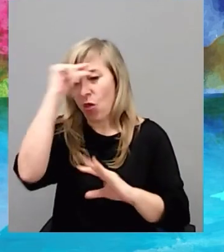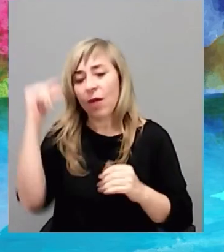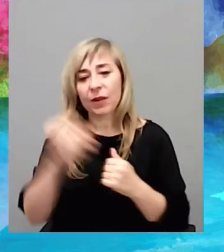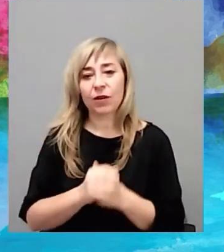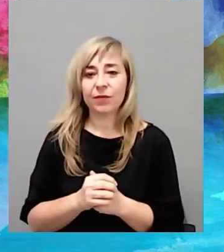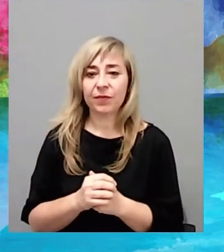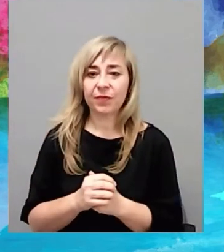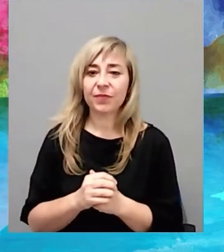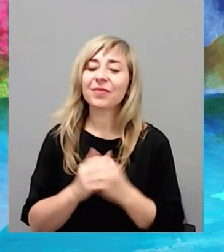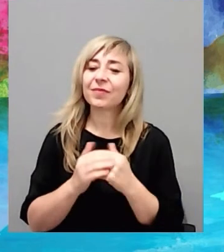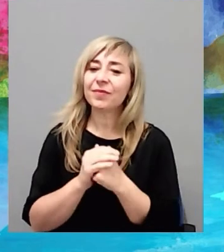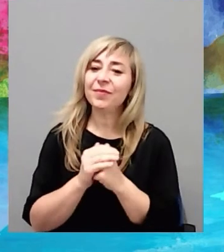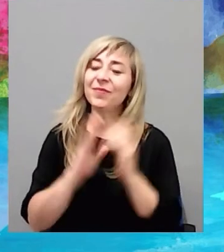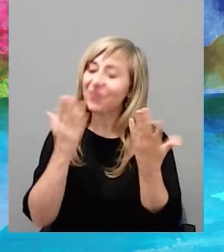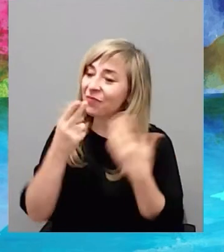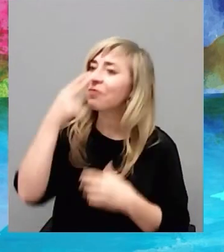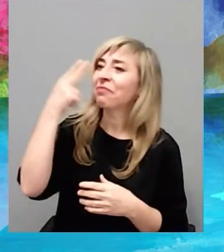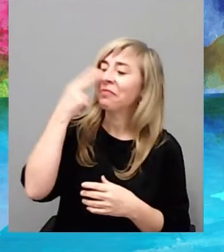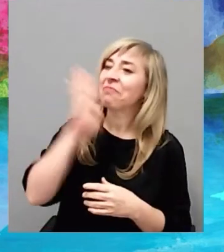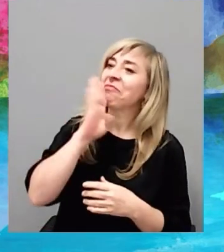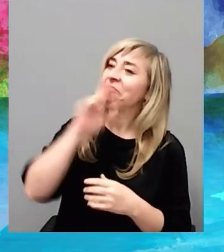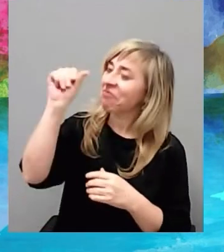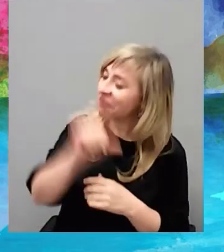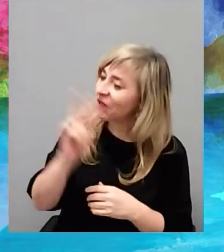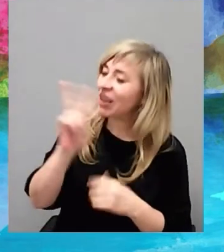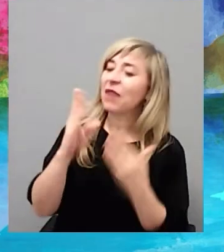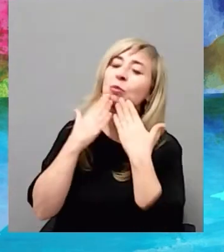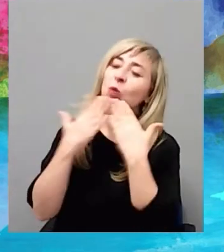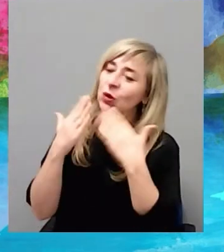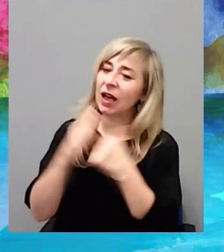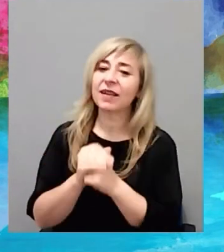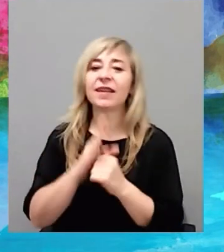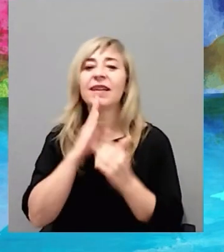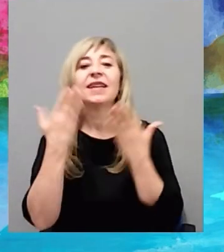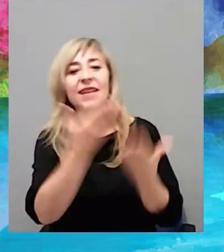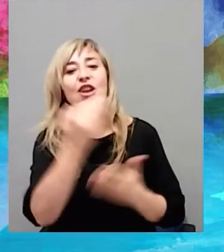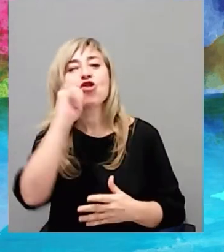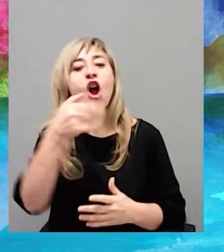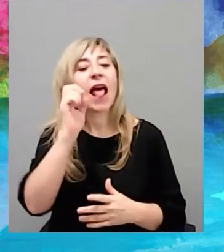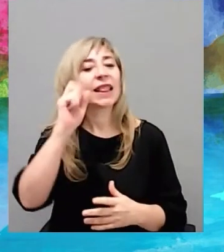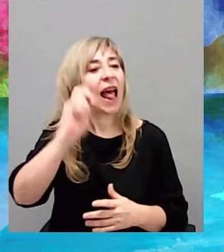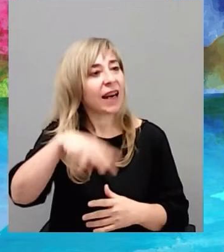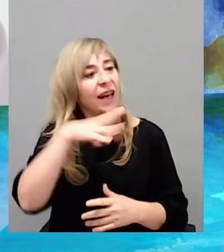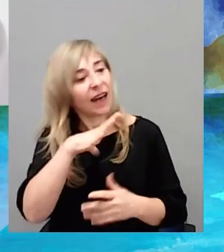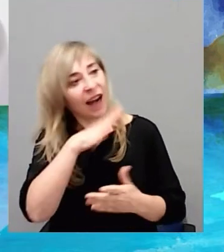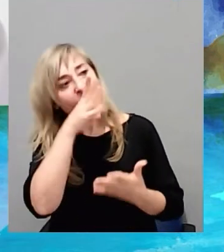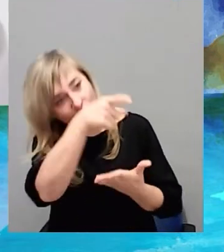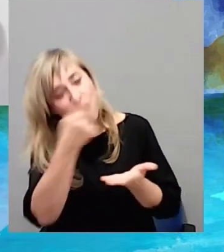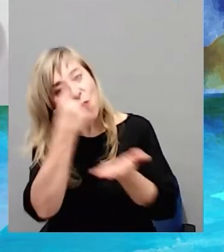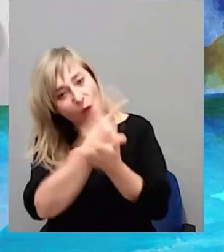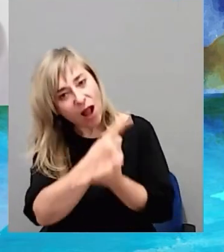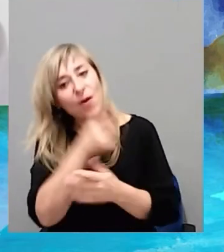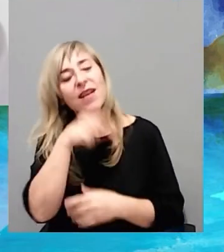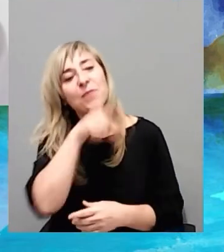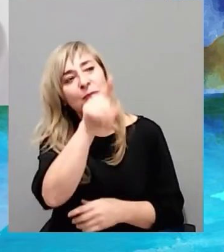so much. Let's come back to you, Jonathan. You spoke about artificial intelligence, but which